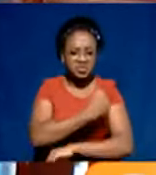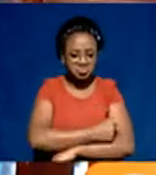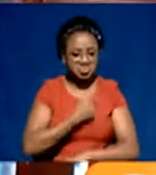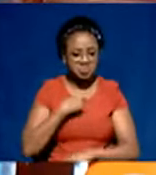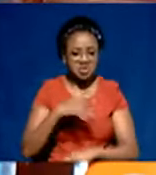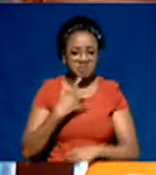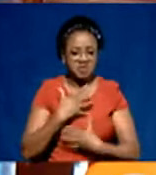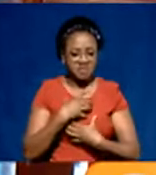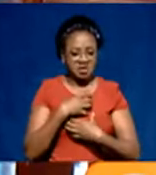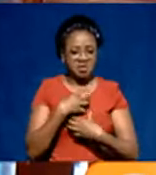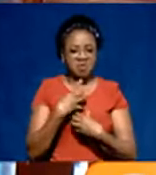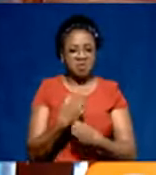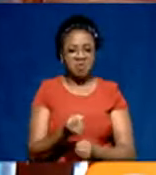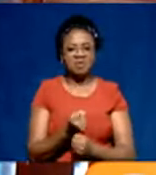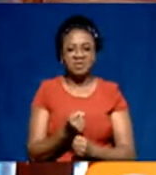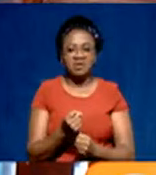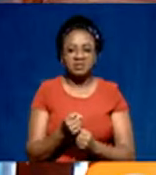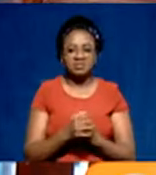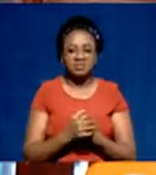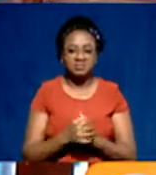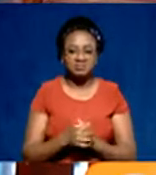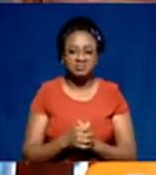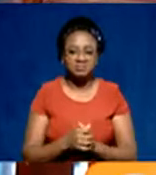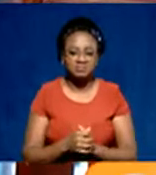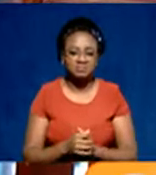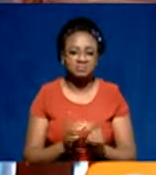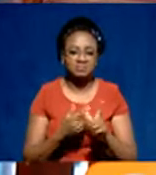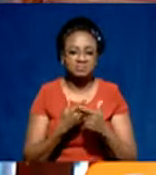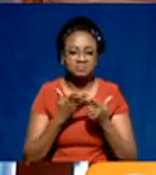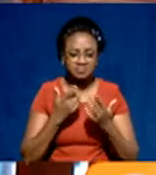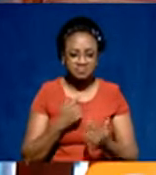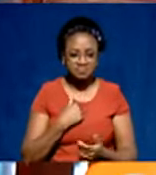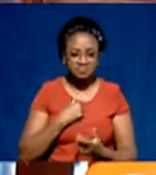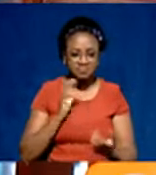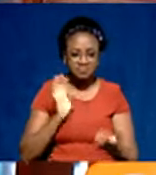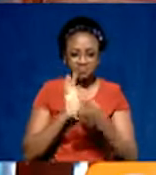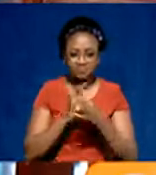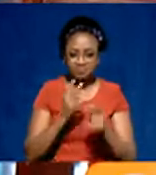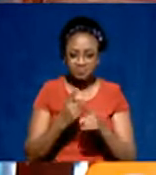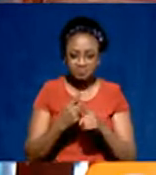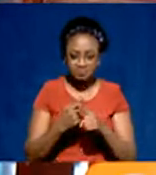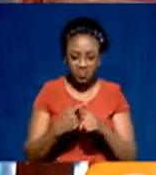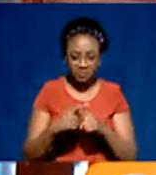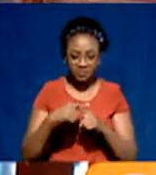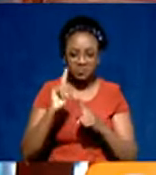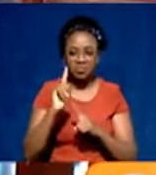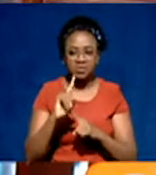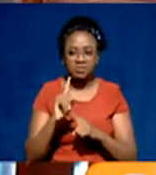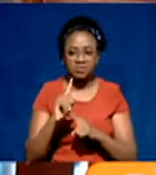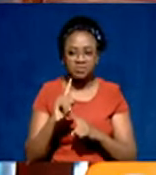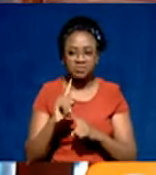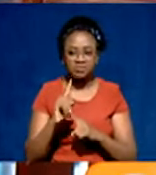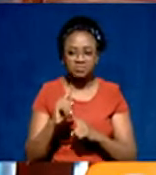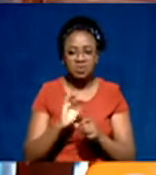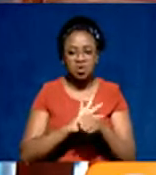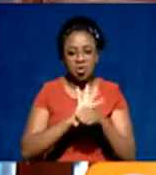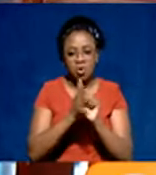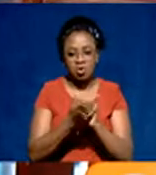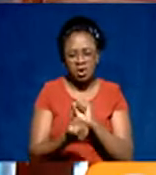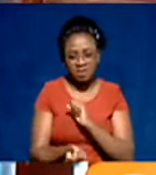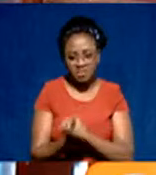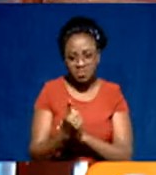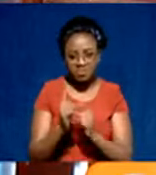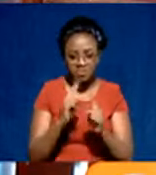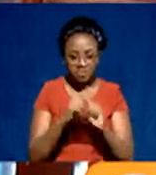from Madam Debra. And also, when now I joined Form 1, that's when COVID-19 came. But at